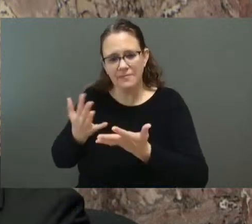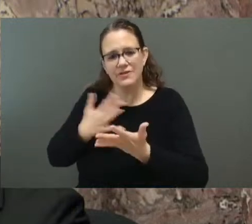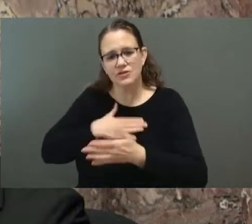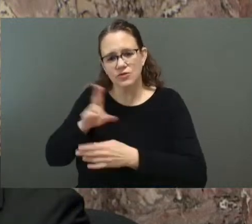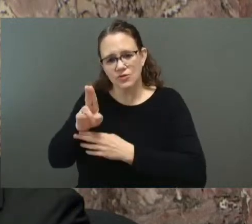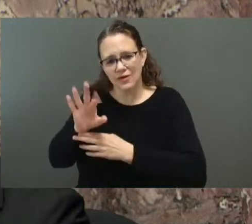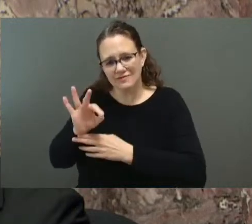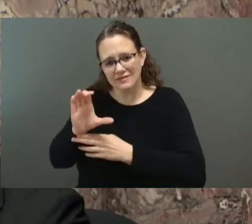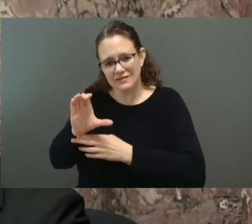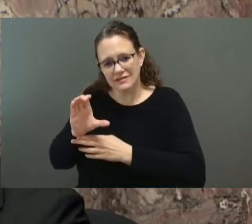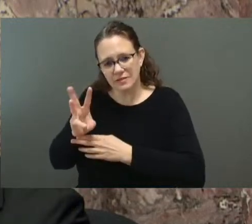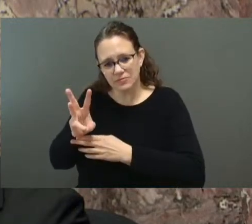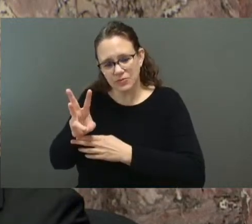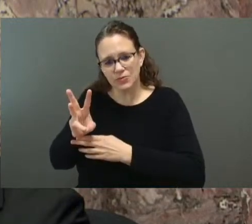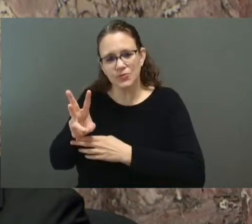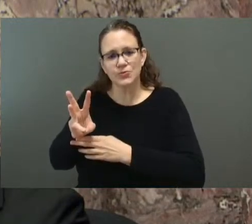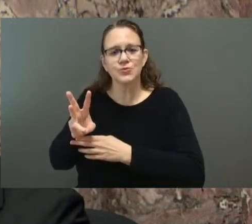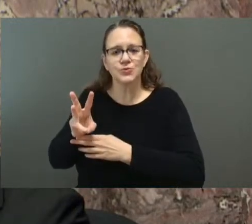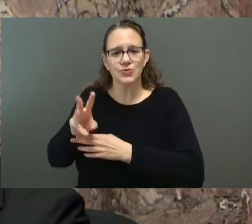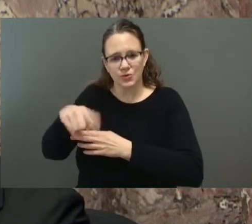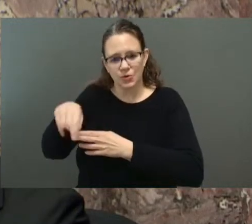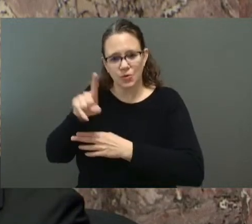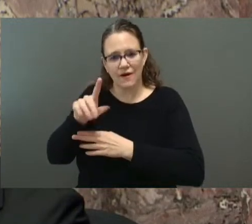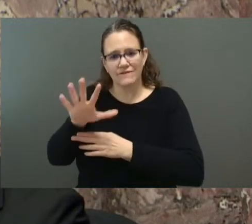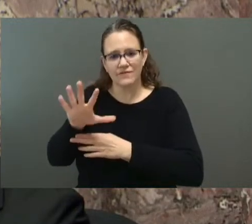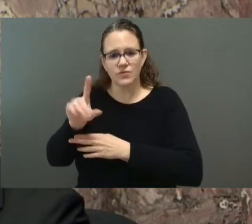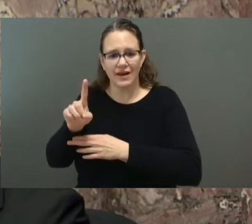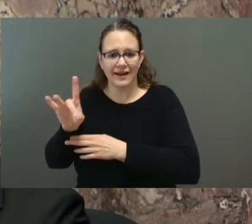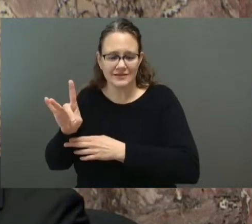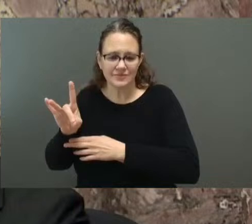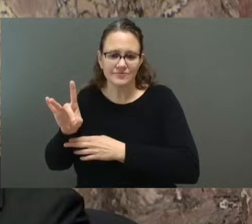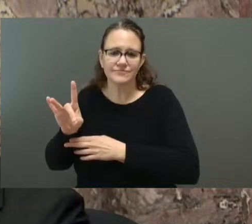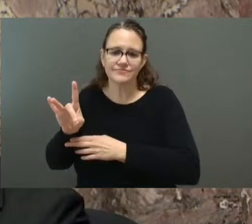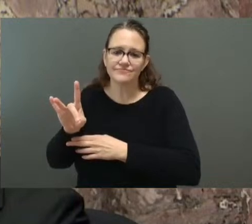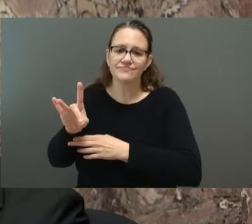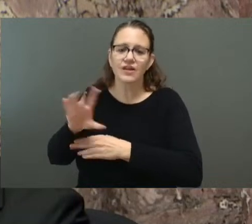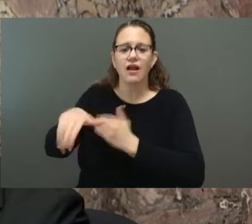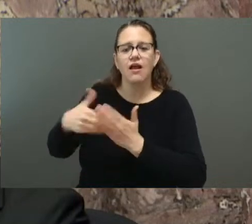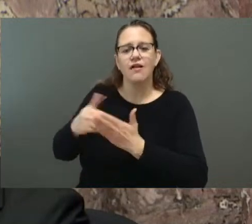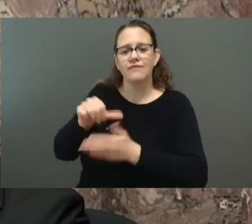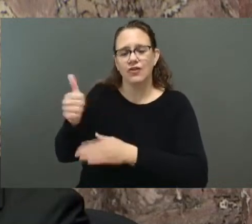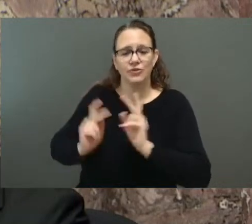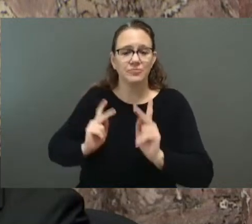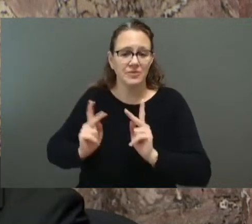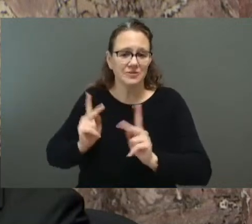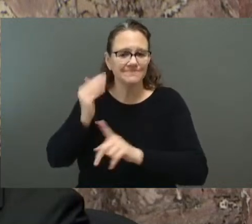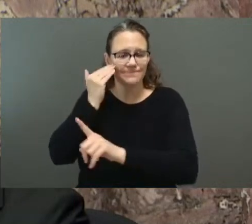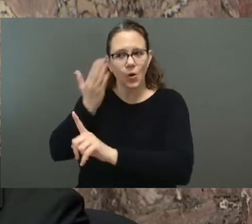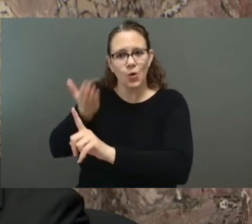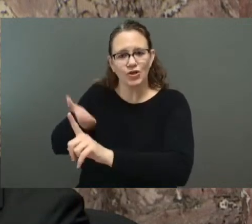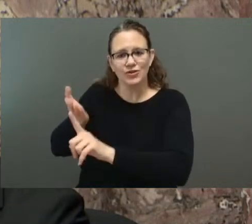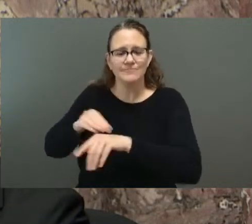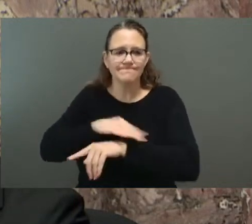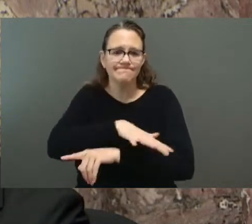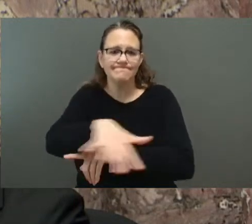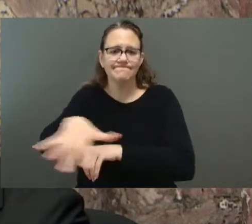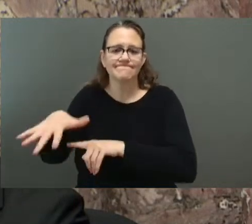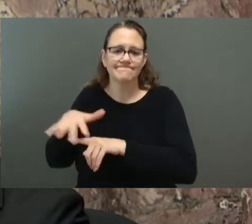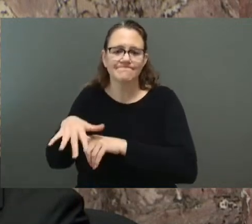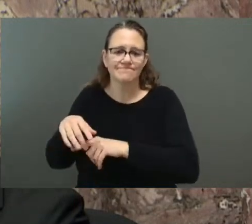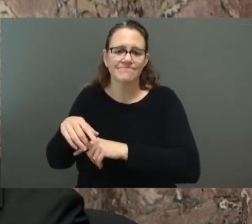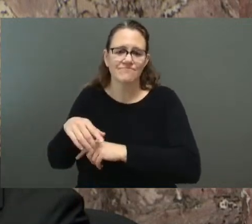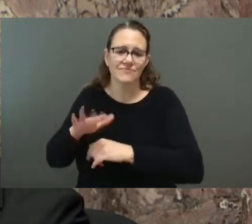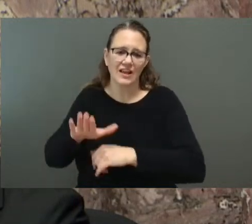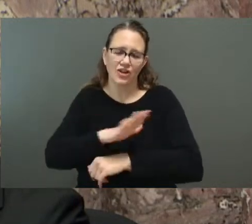those touched by Kim's life. Mr. Speaker, she will be missed. I hope members will